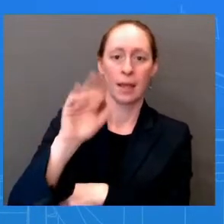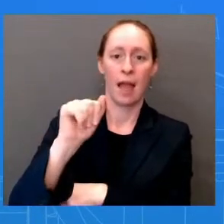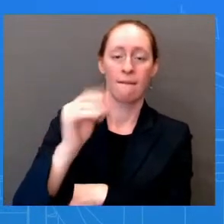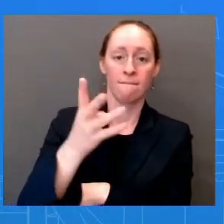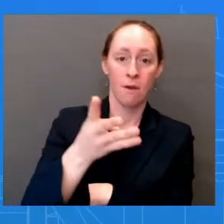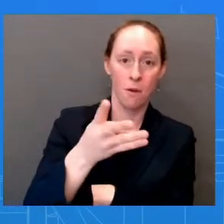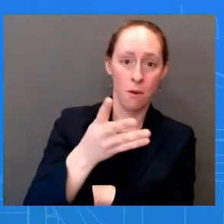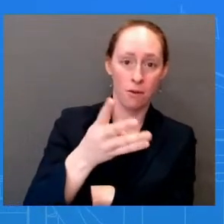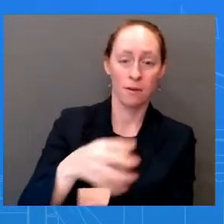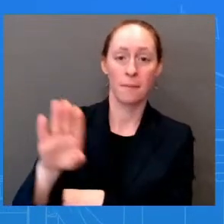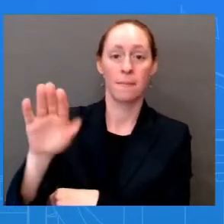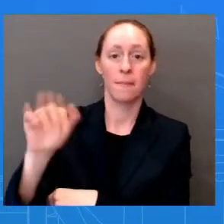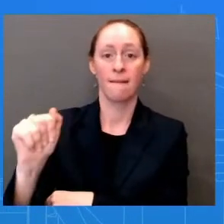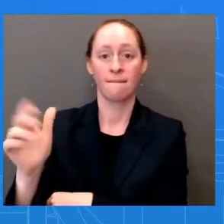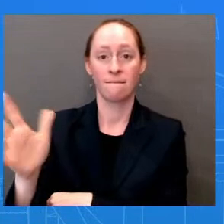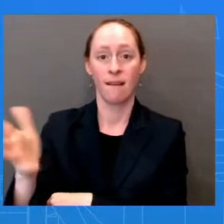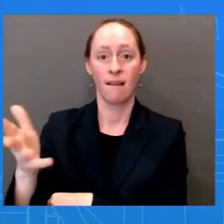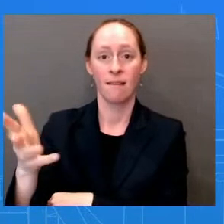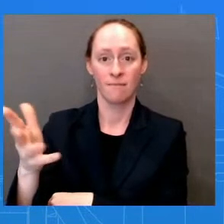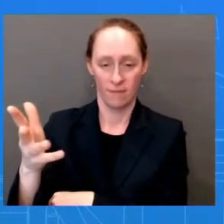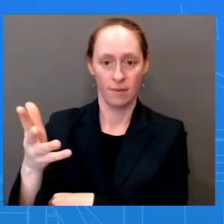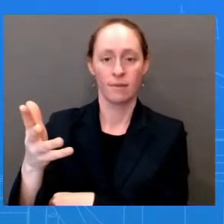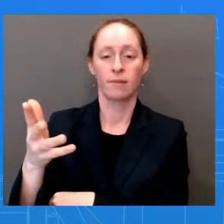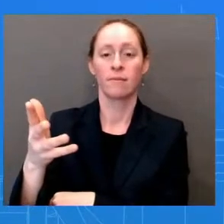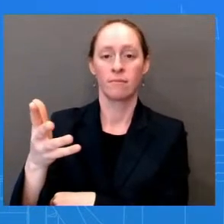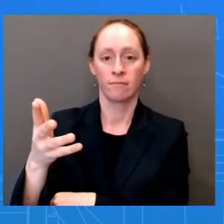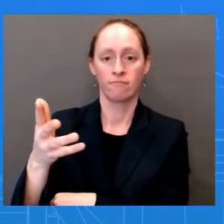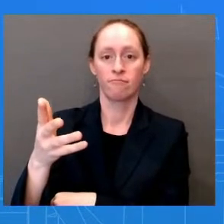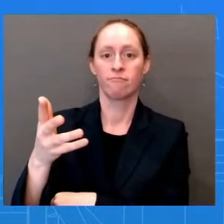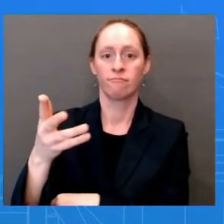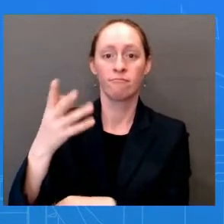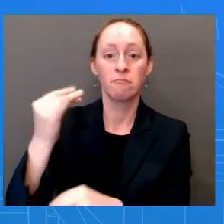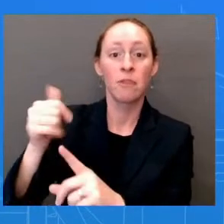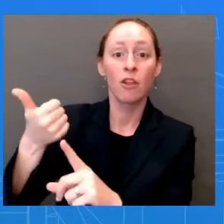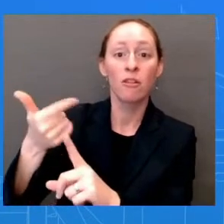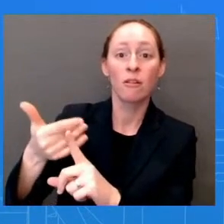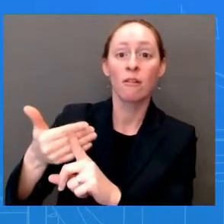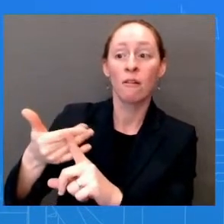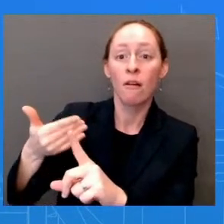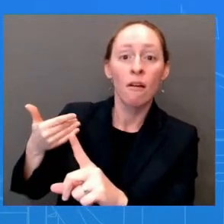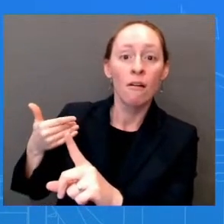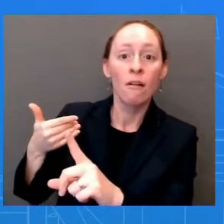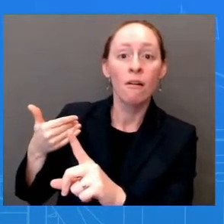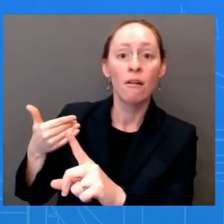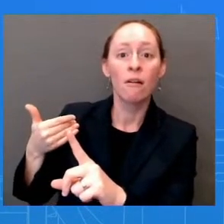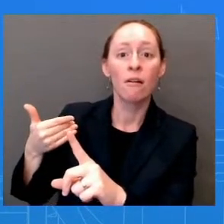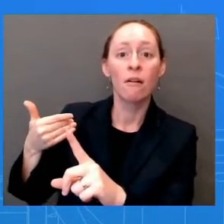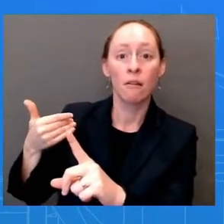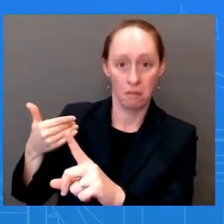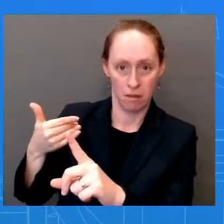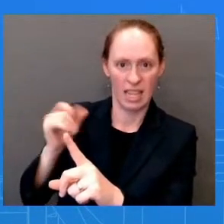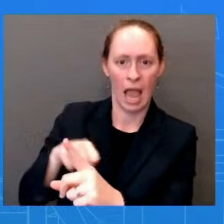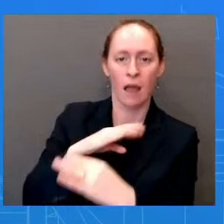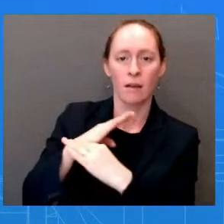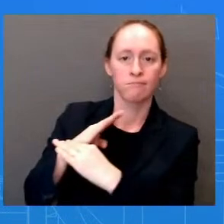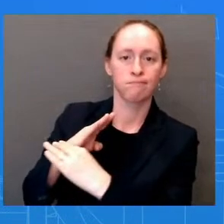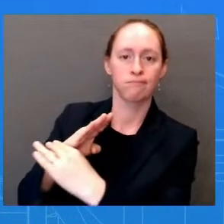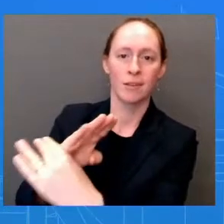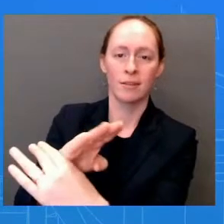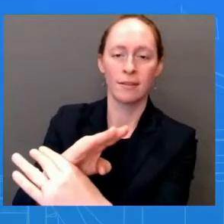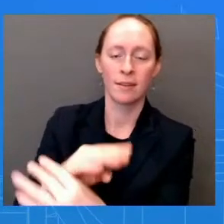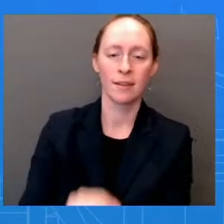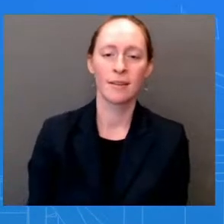So from a pure immunological standpoint, it looks quite good. Clinical efficacy data from the